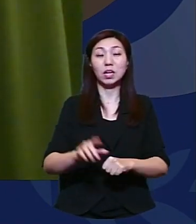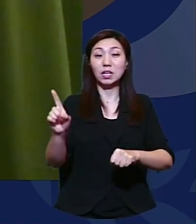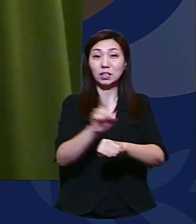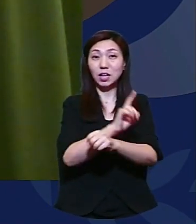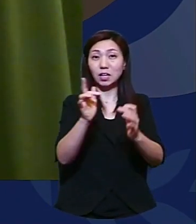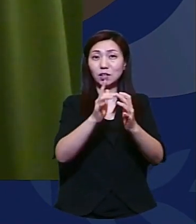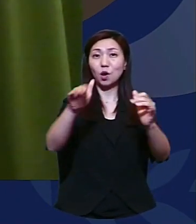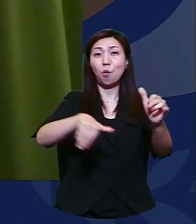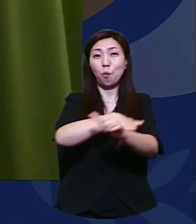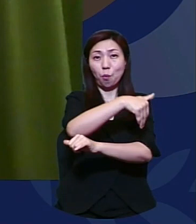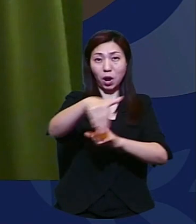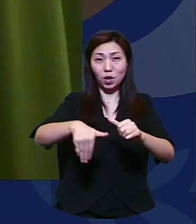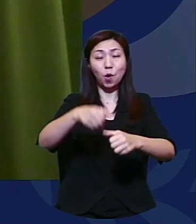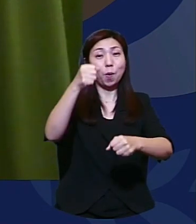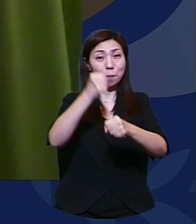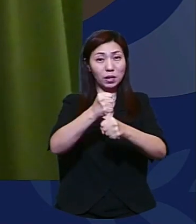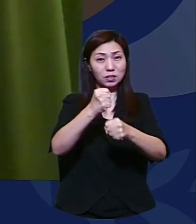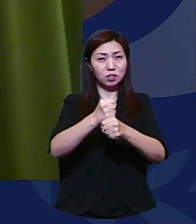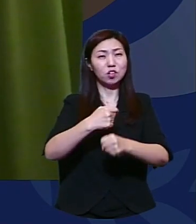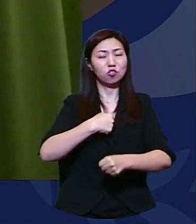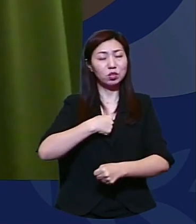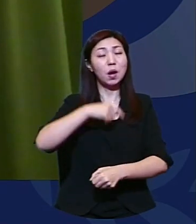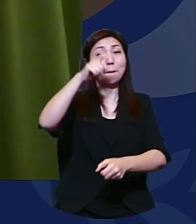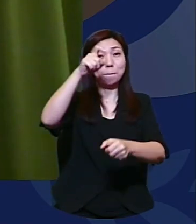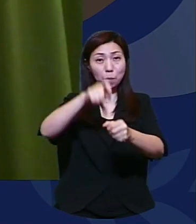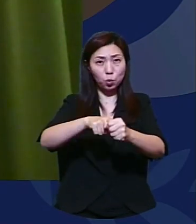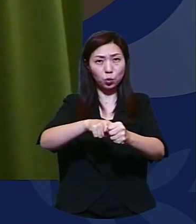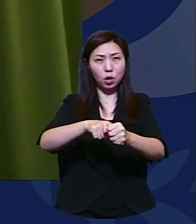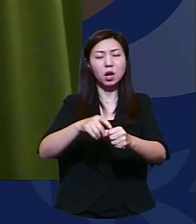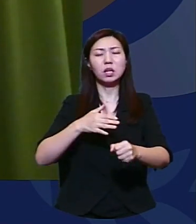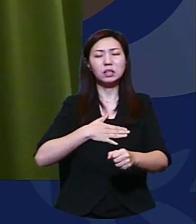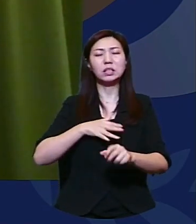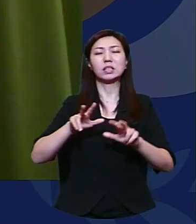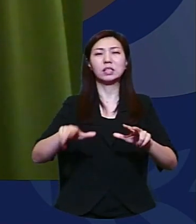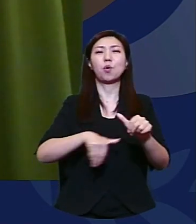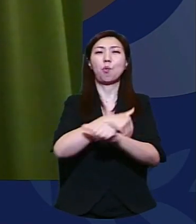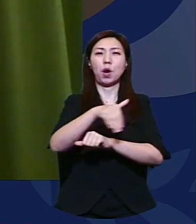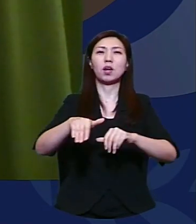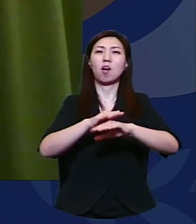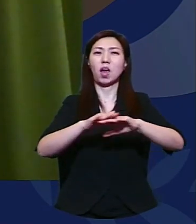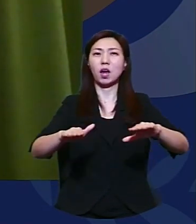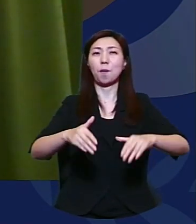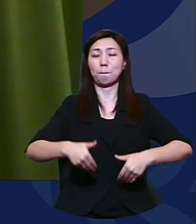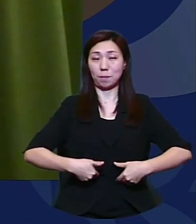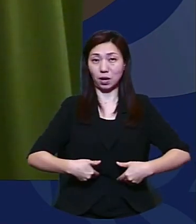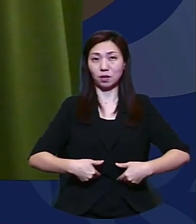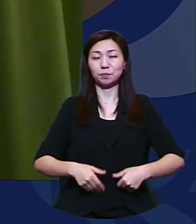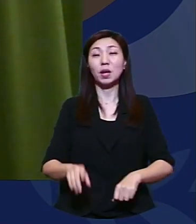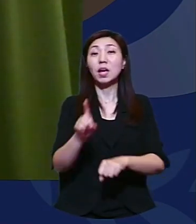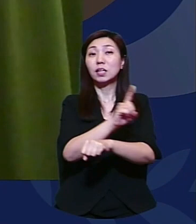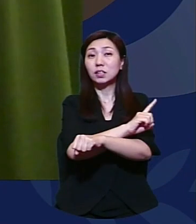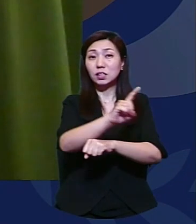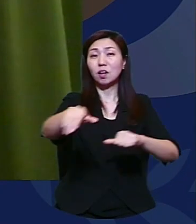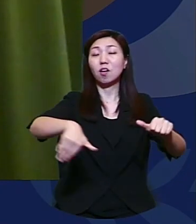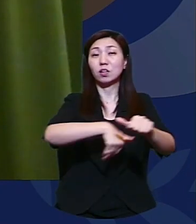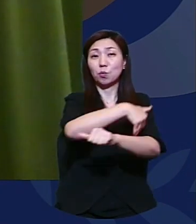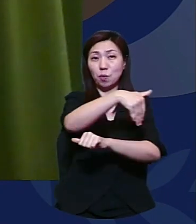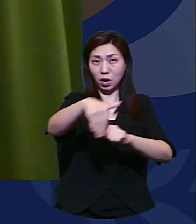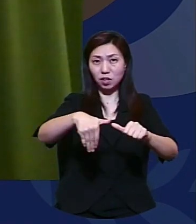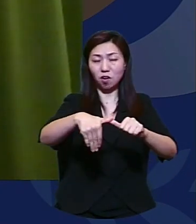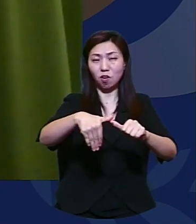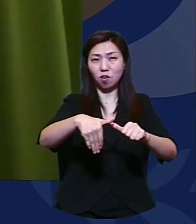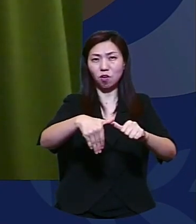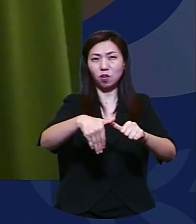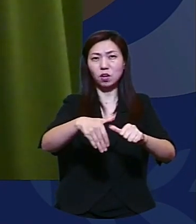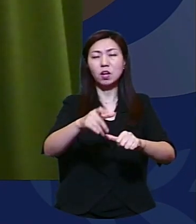work. As we shift to a whole of government approach to leveraging digital technology and engaging with the digital ecosystem responsibly and